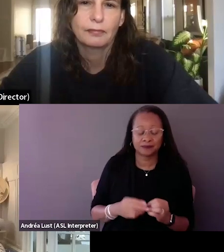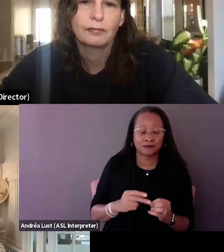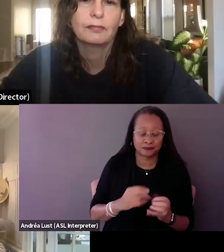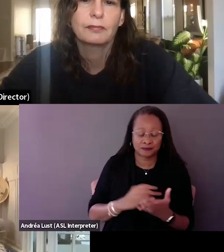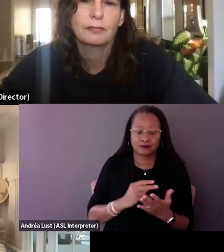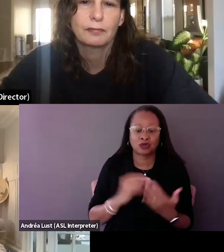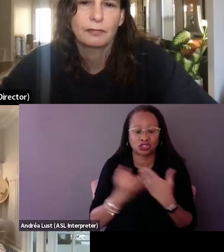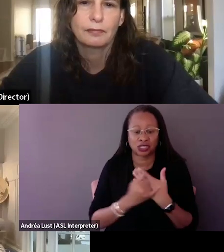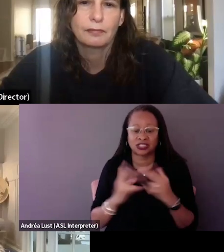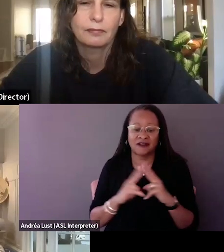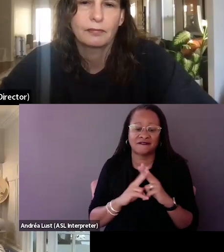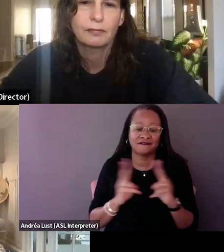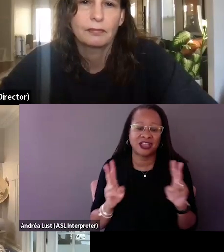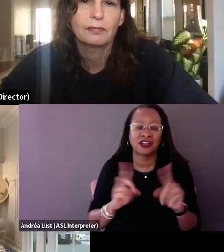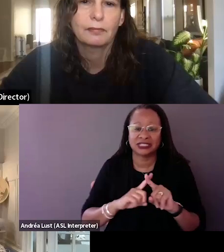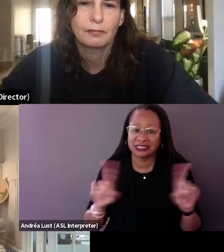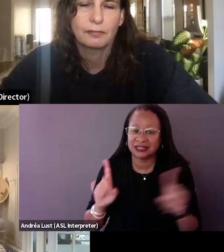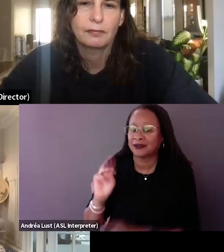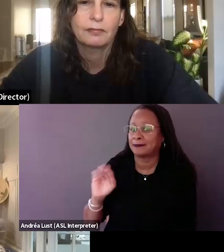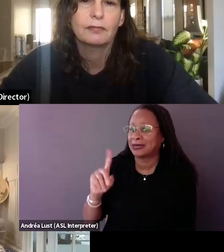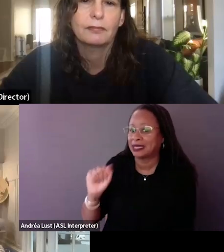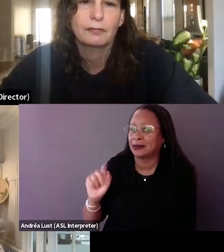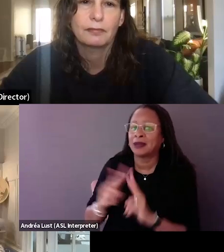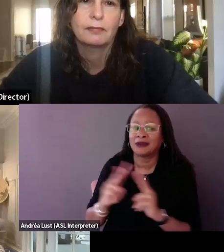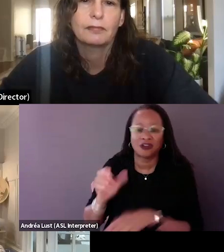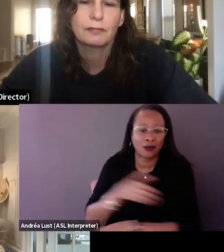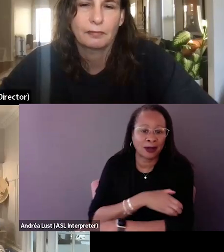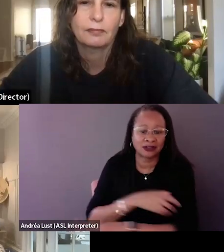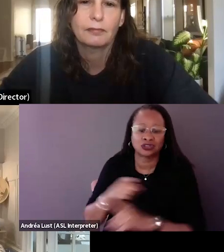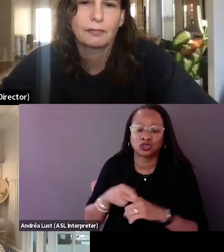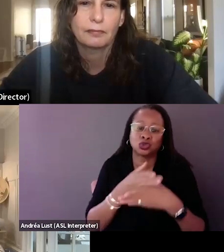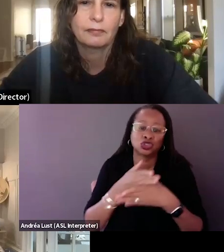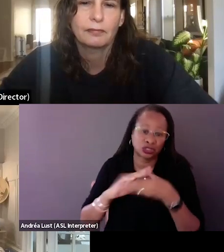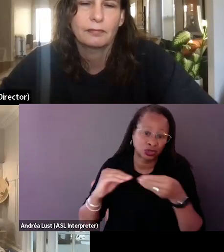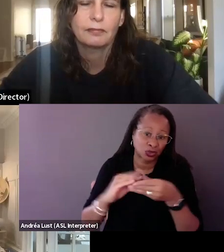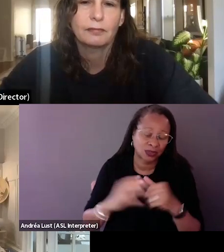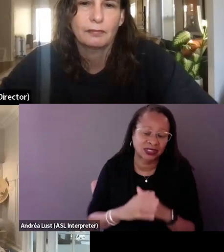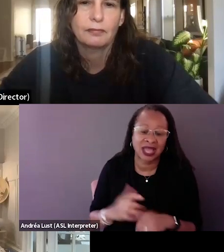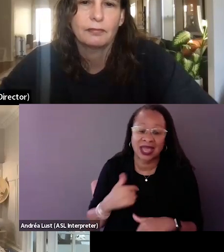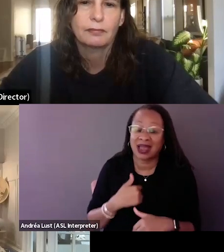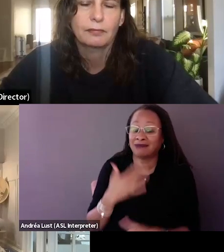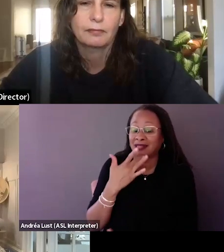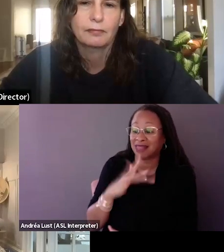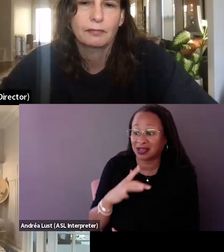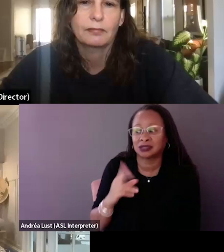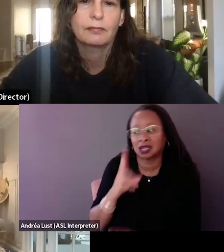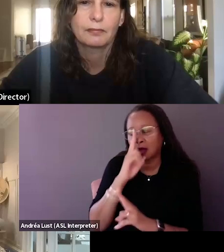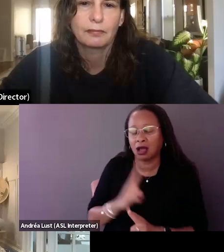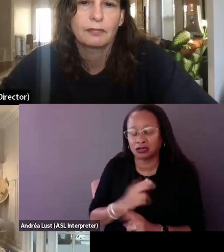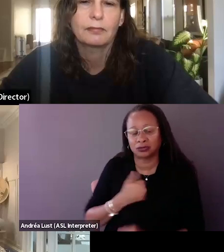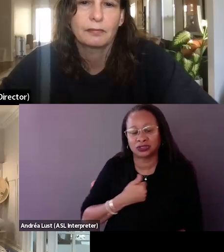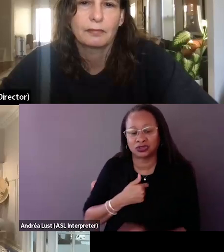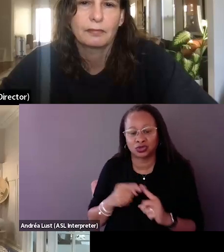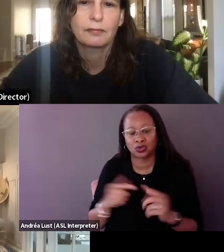It's a very different medium, but it's a very powerful medium to tell this story. And I've been so fortunate and so honored to